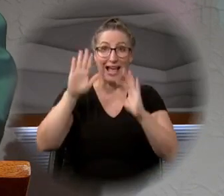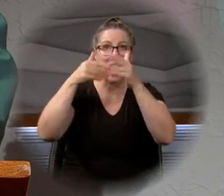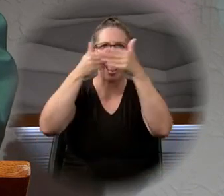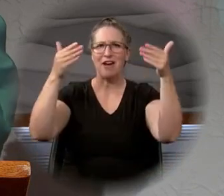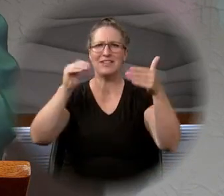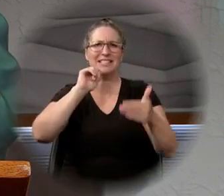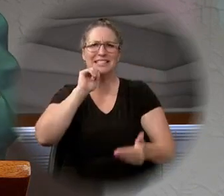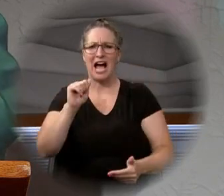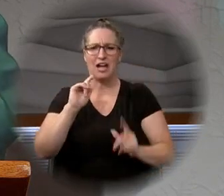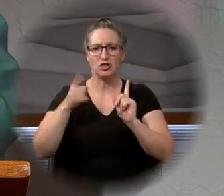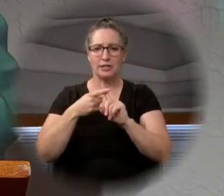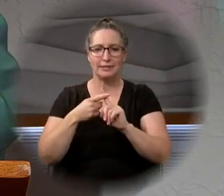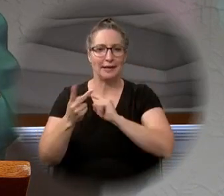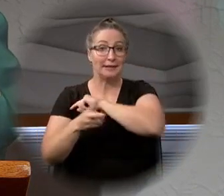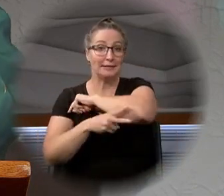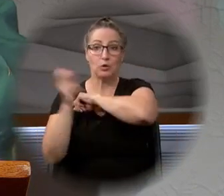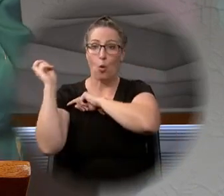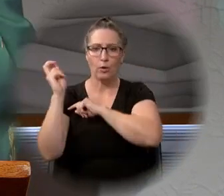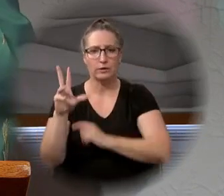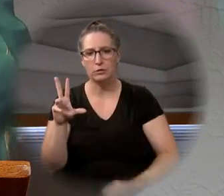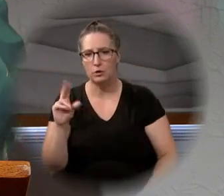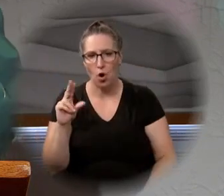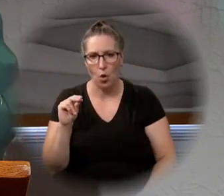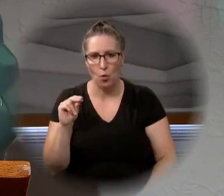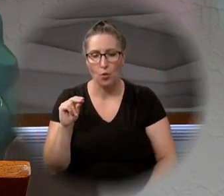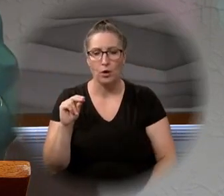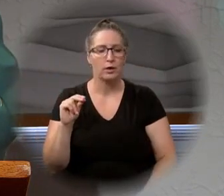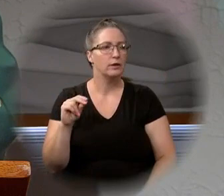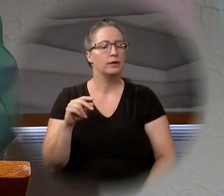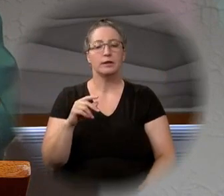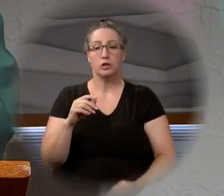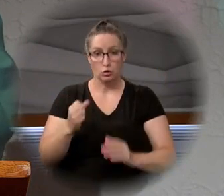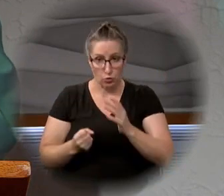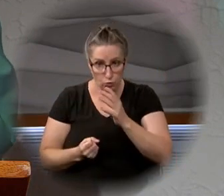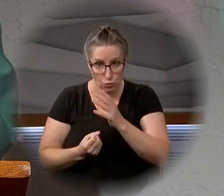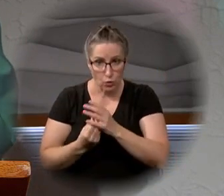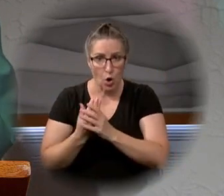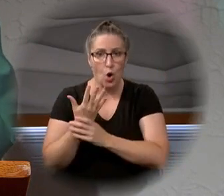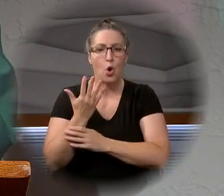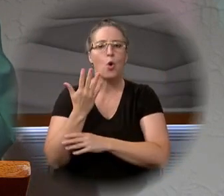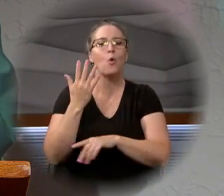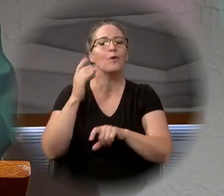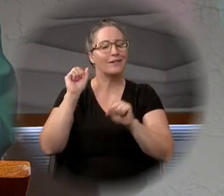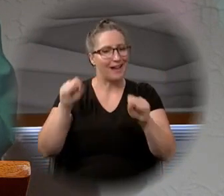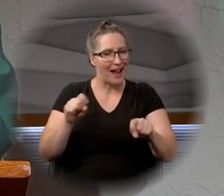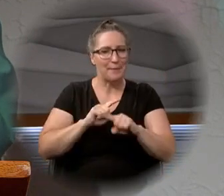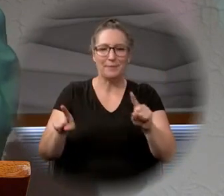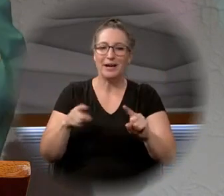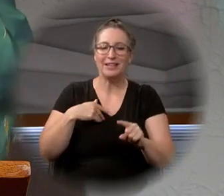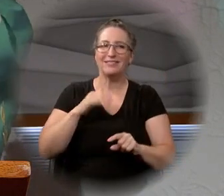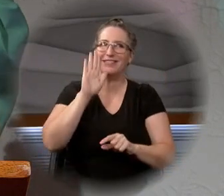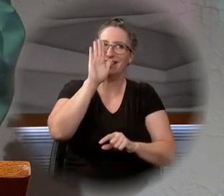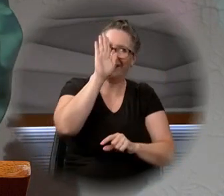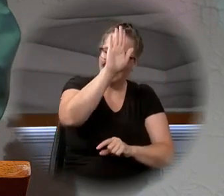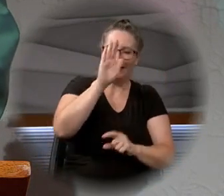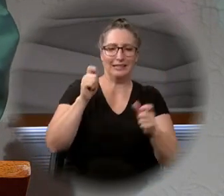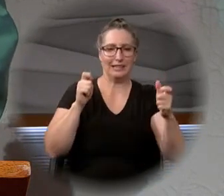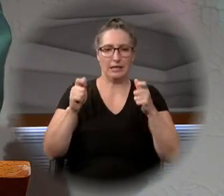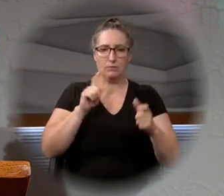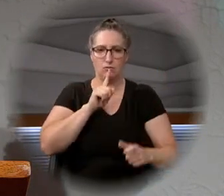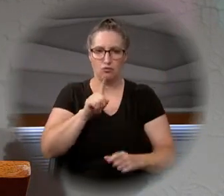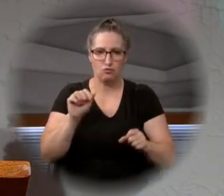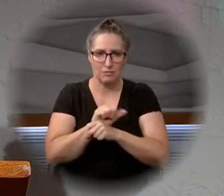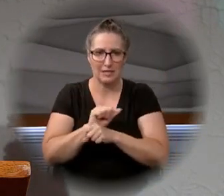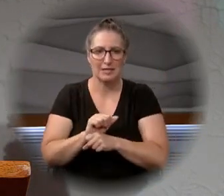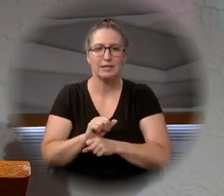something that anybody can steal. We can grow into, but it's God's kingdom. And so that whole image of